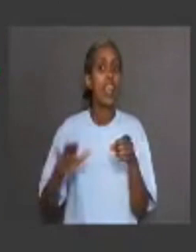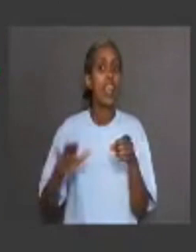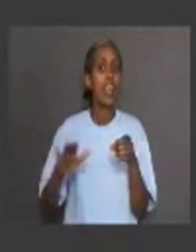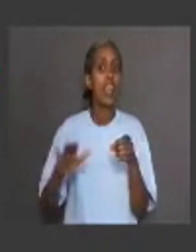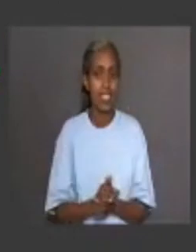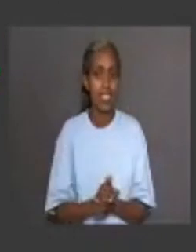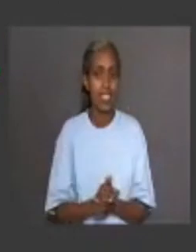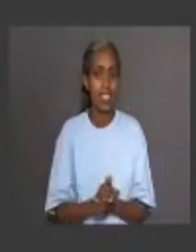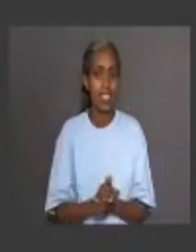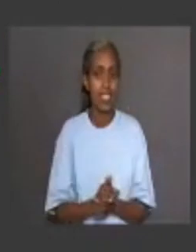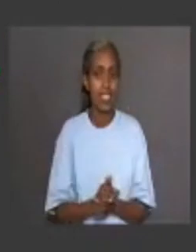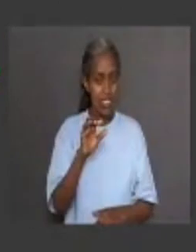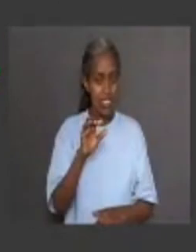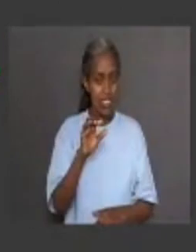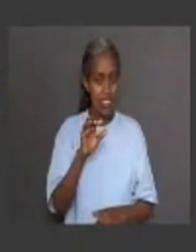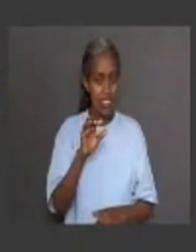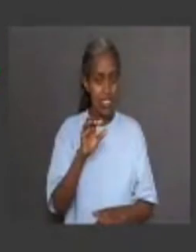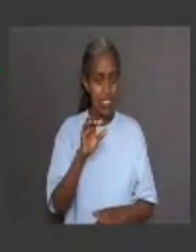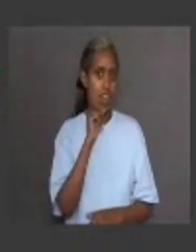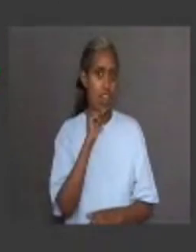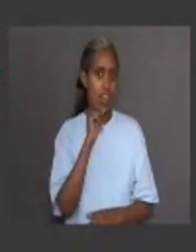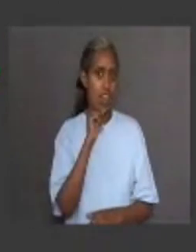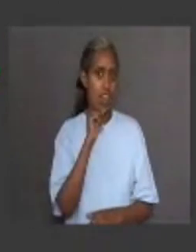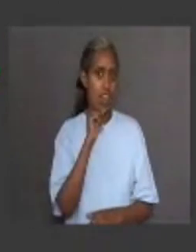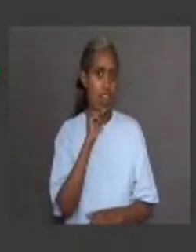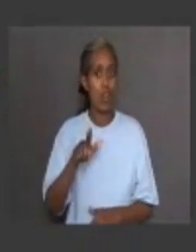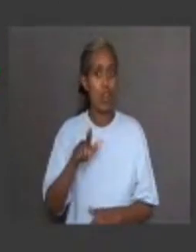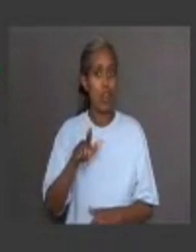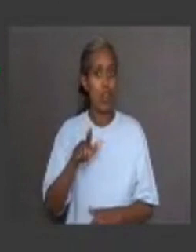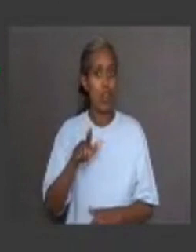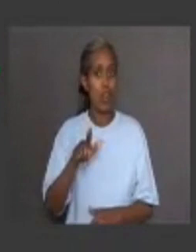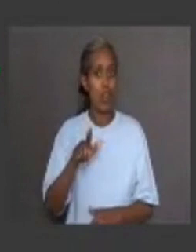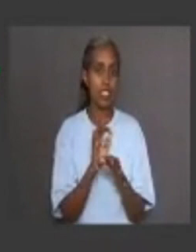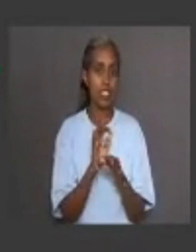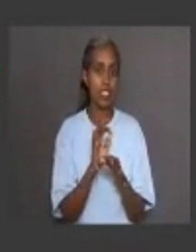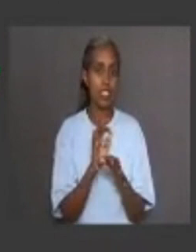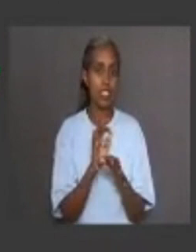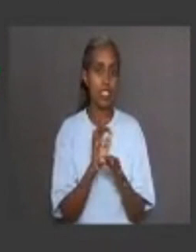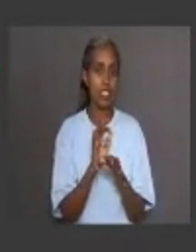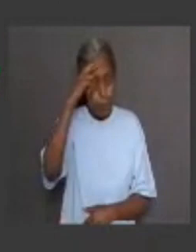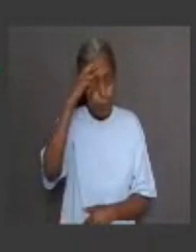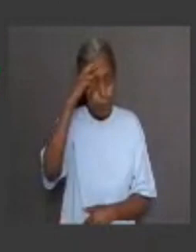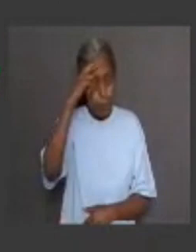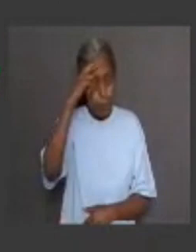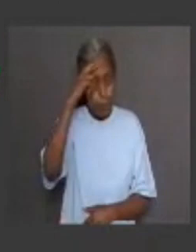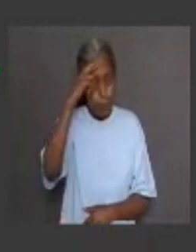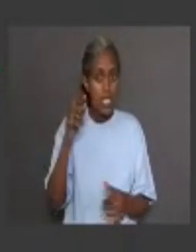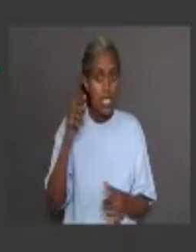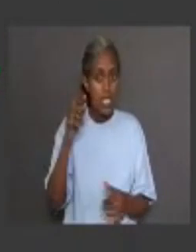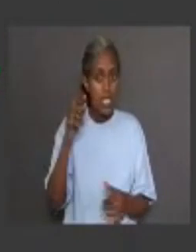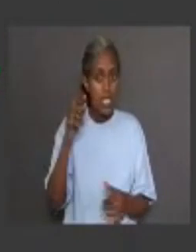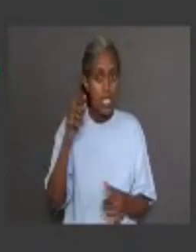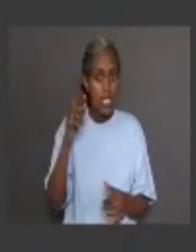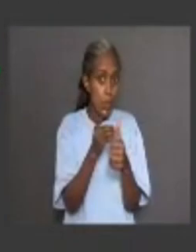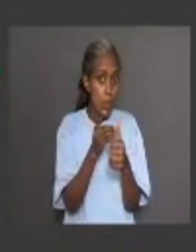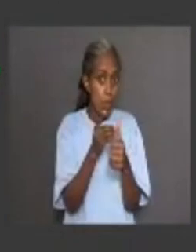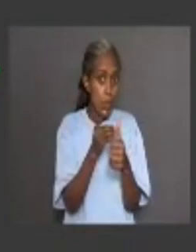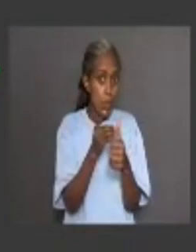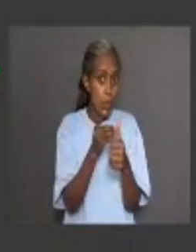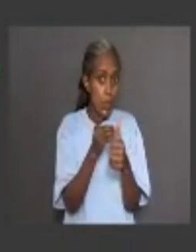C is not a polynomial function because its domain is not